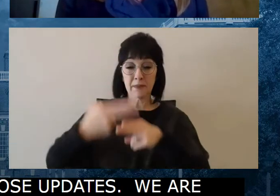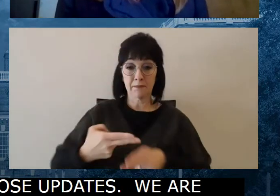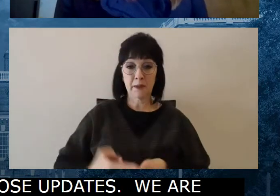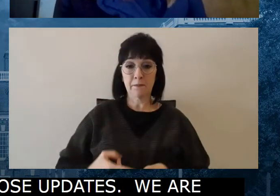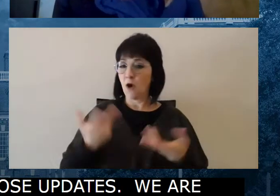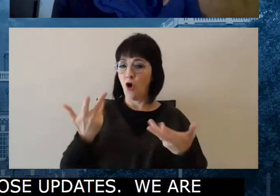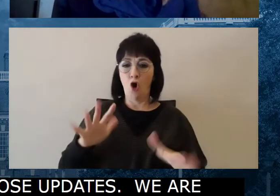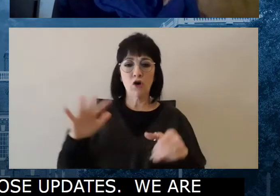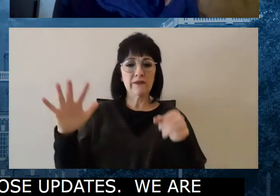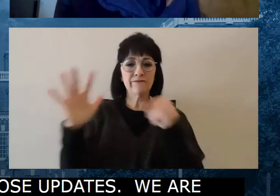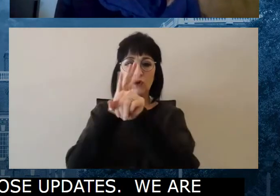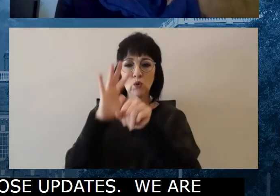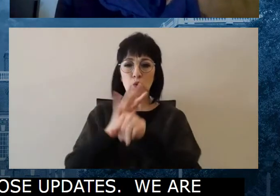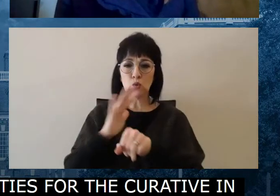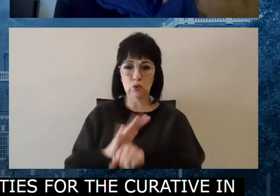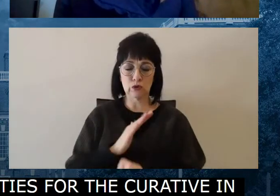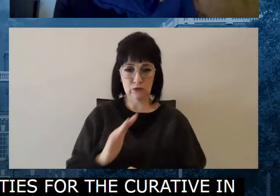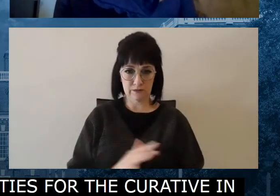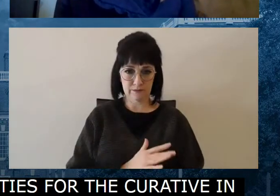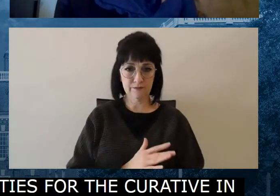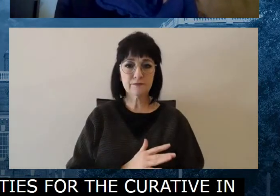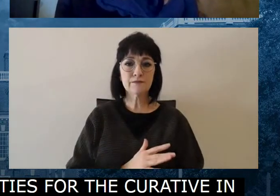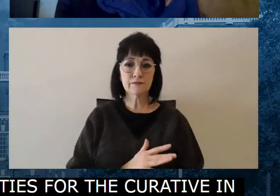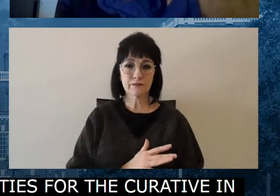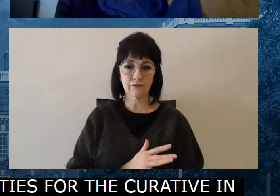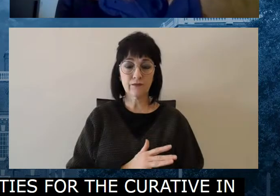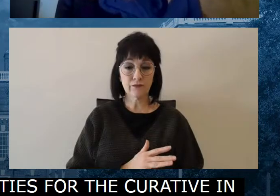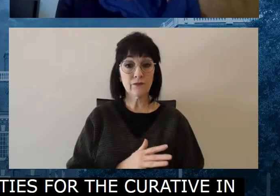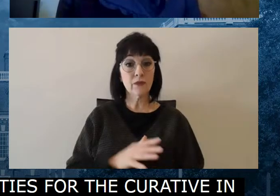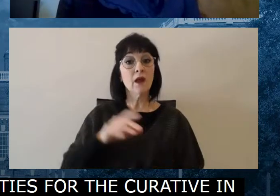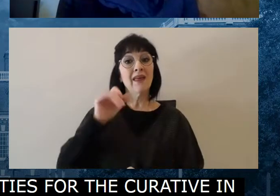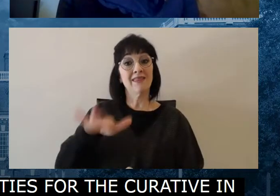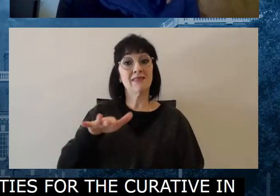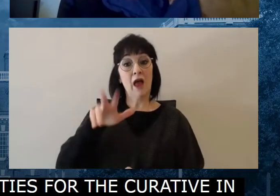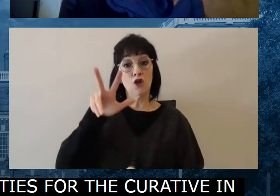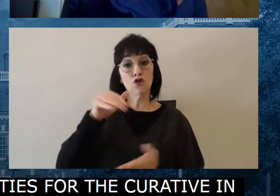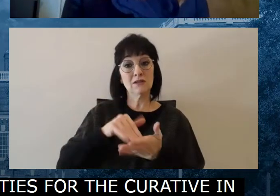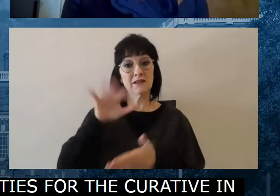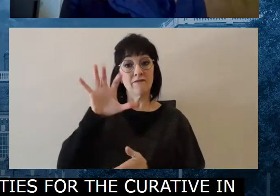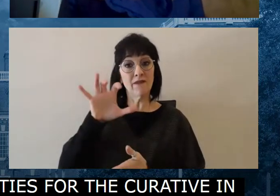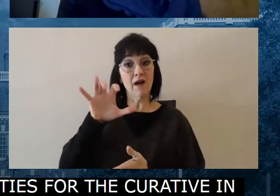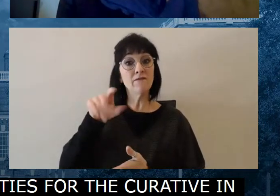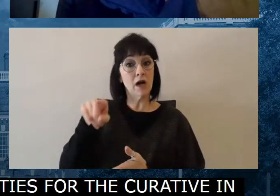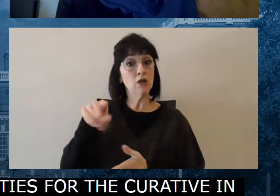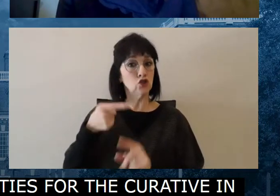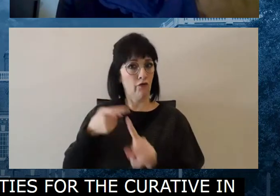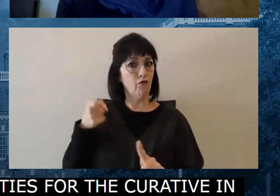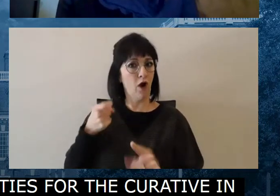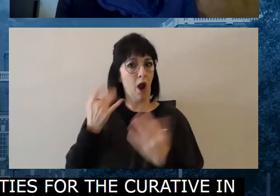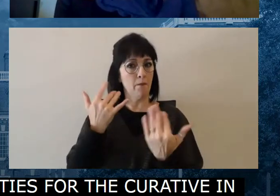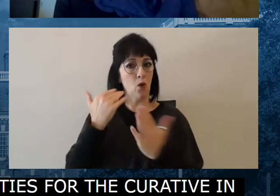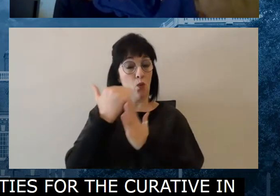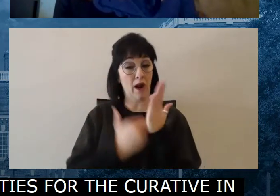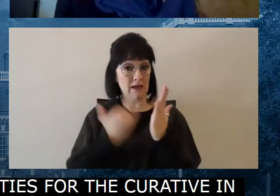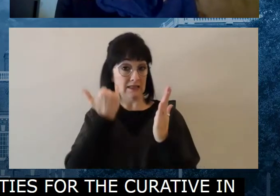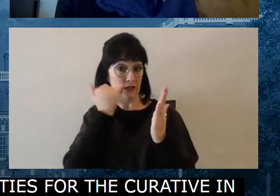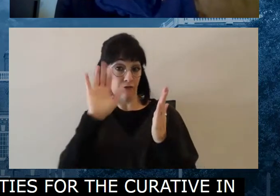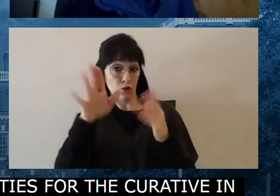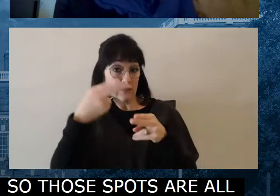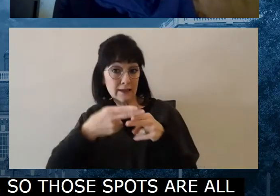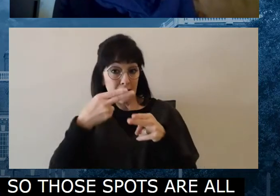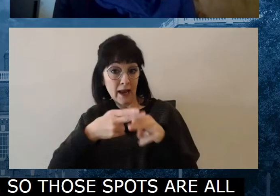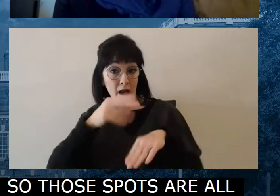But those invites came from the waiting list. So little by little, we're going to really focus on